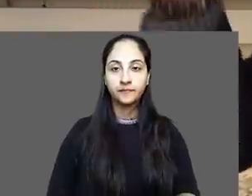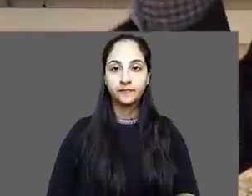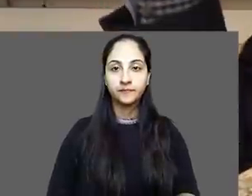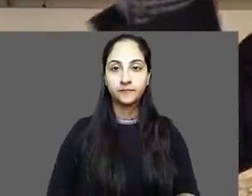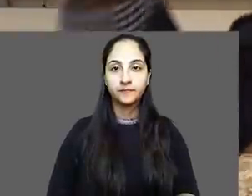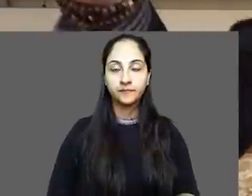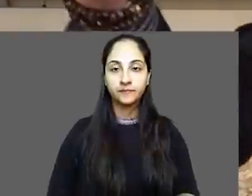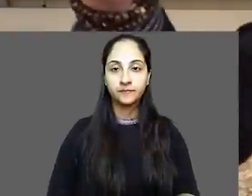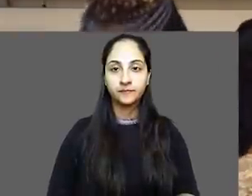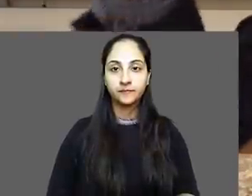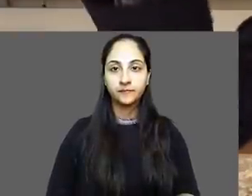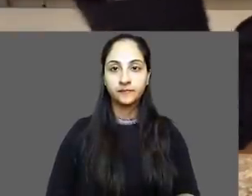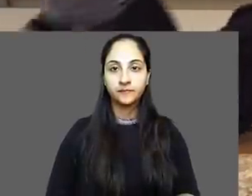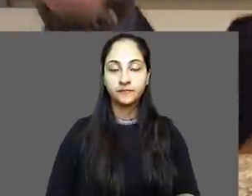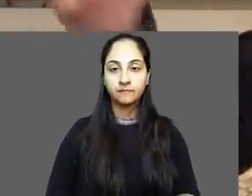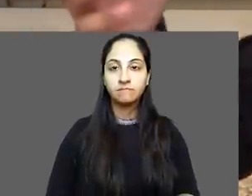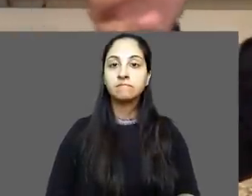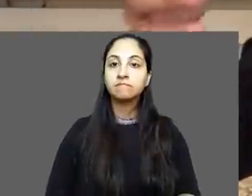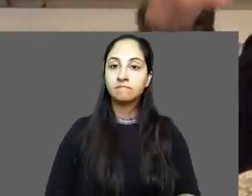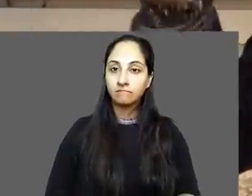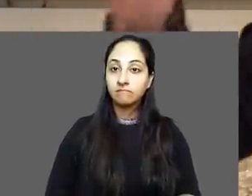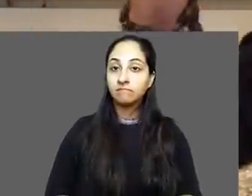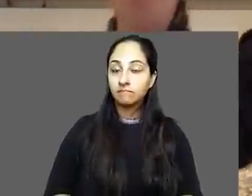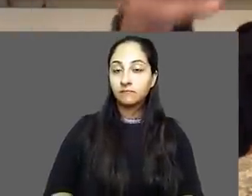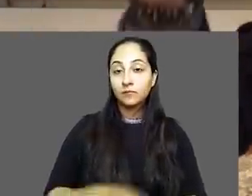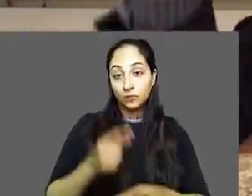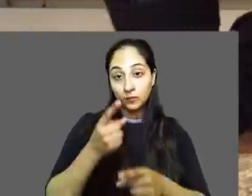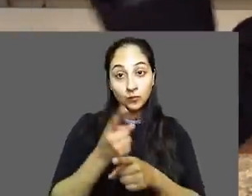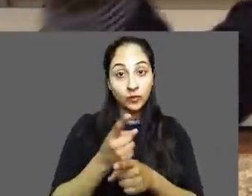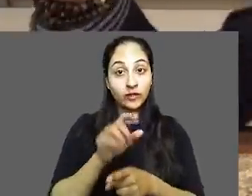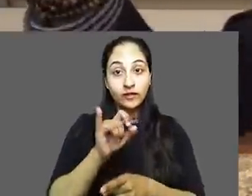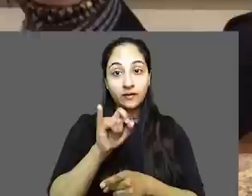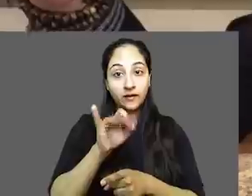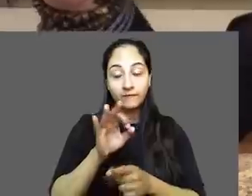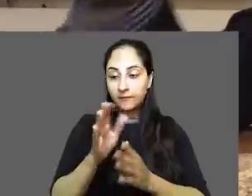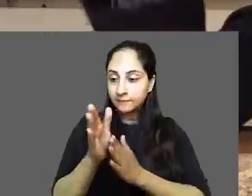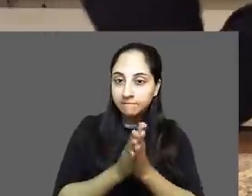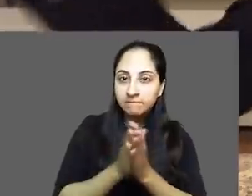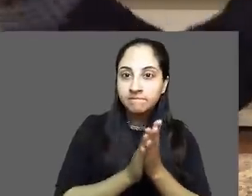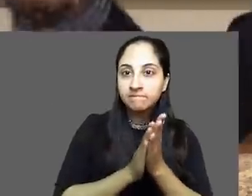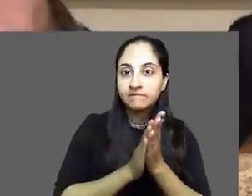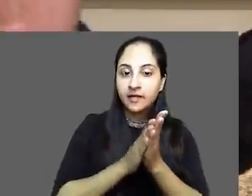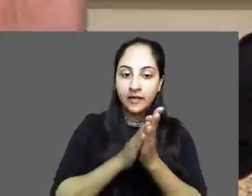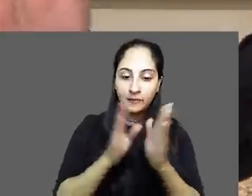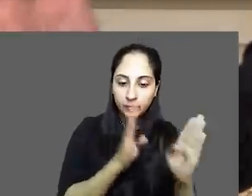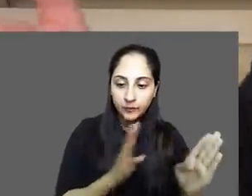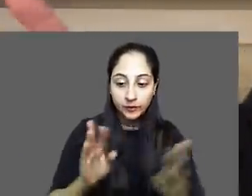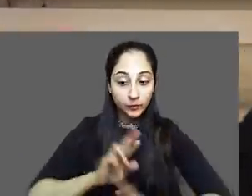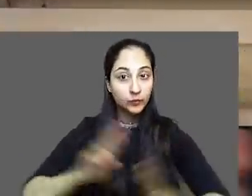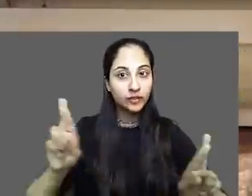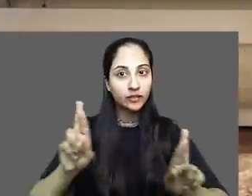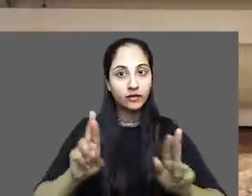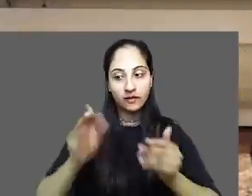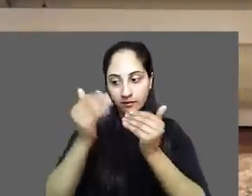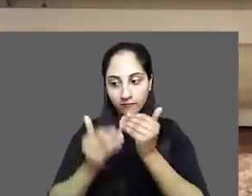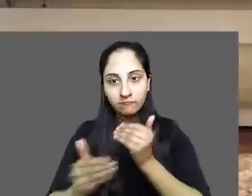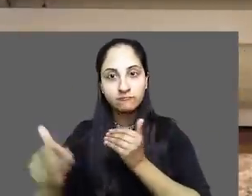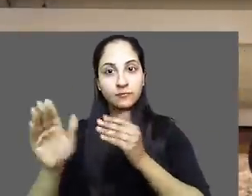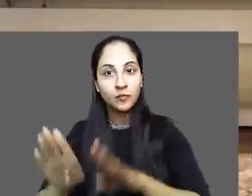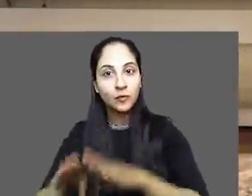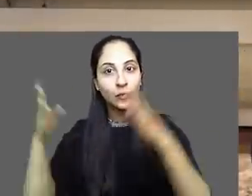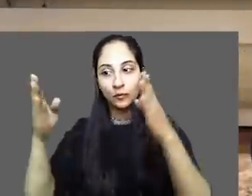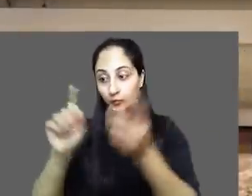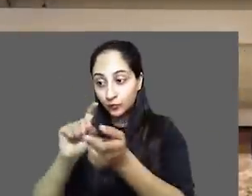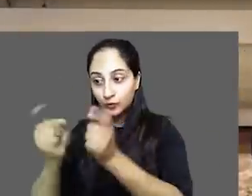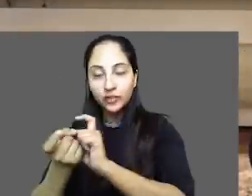for the top 10%, and if not the top 1%, this was the best time of their life. They were living their best life in this pandemic because